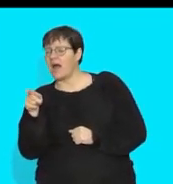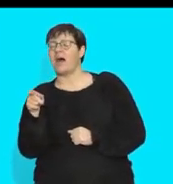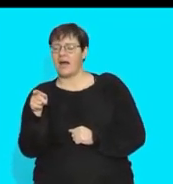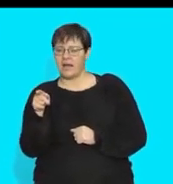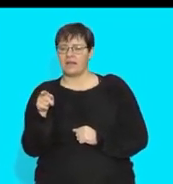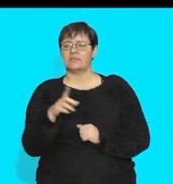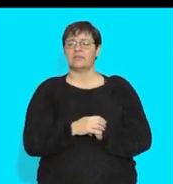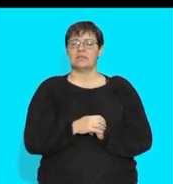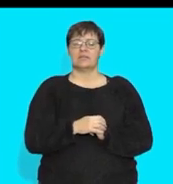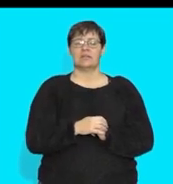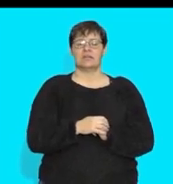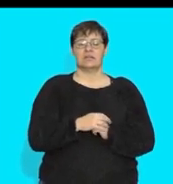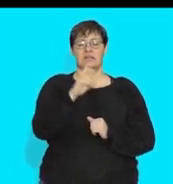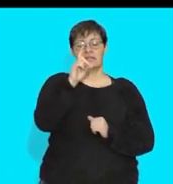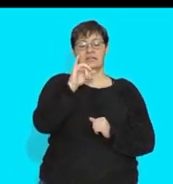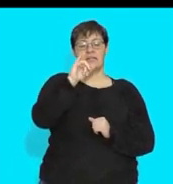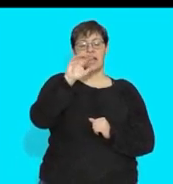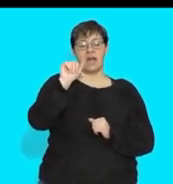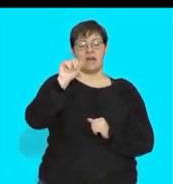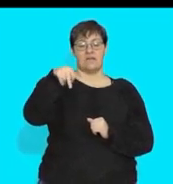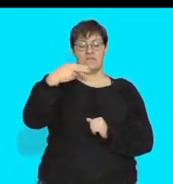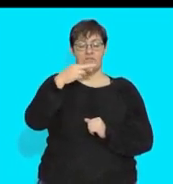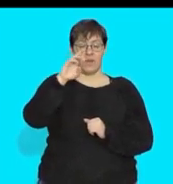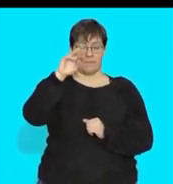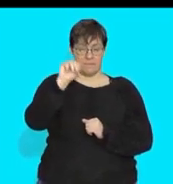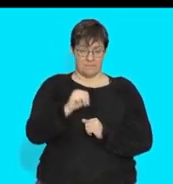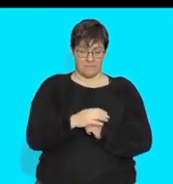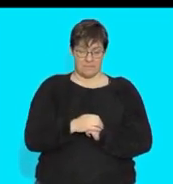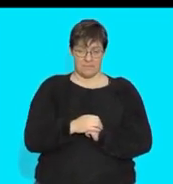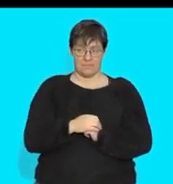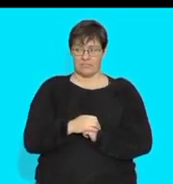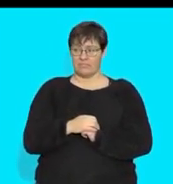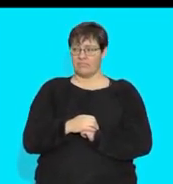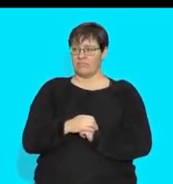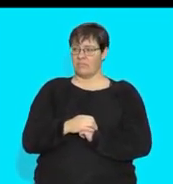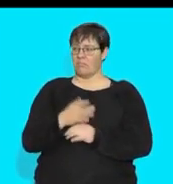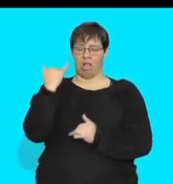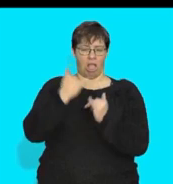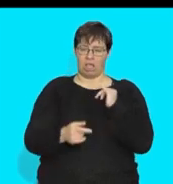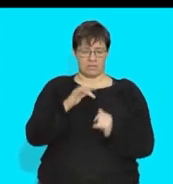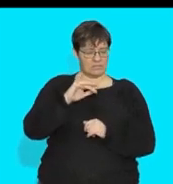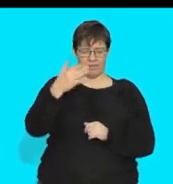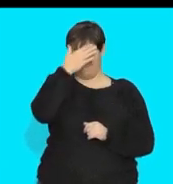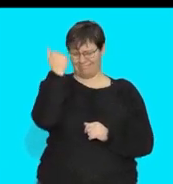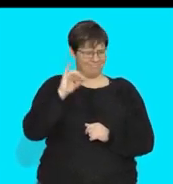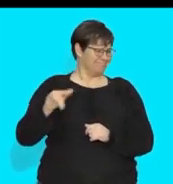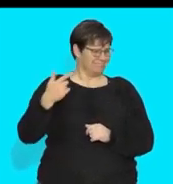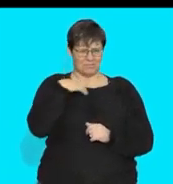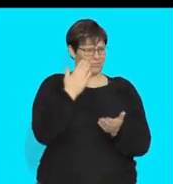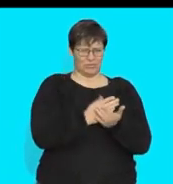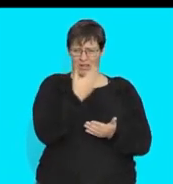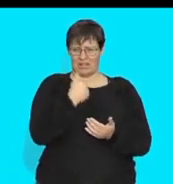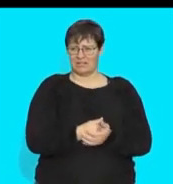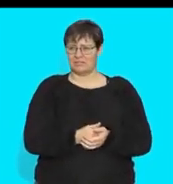number H, that is going to be my diaphragm. It's one thing I can never spell, right? I never know how to